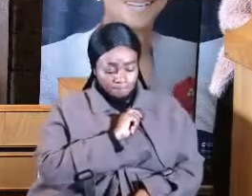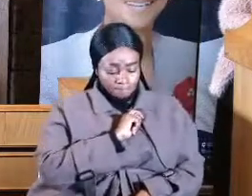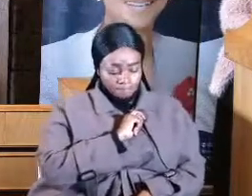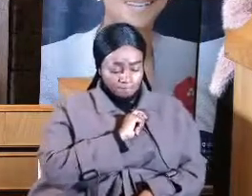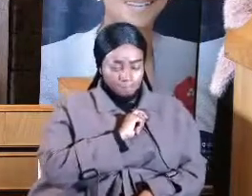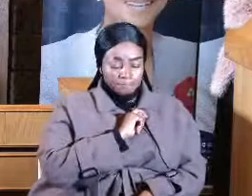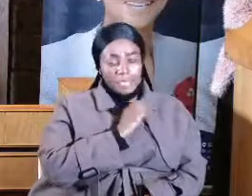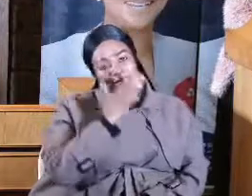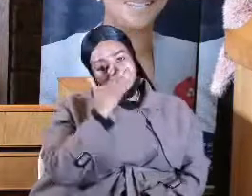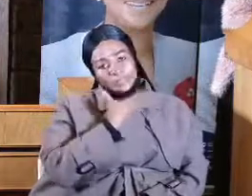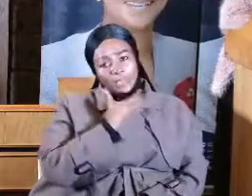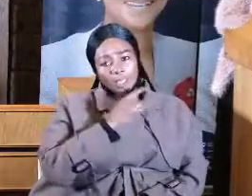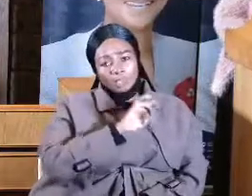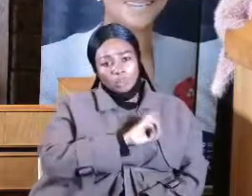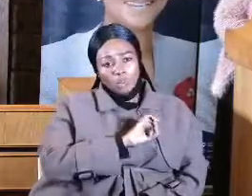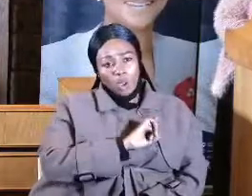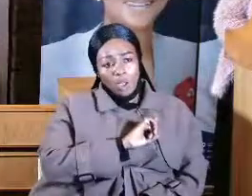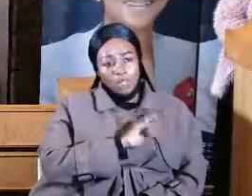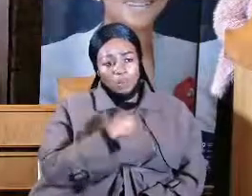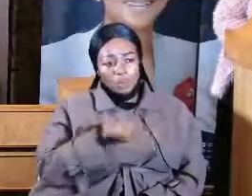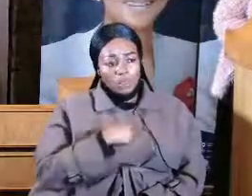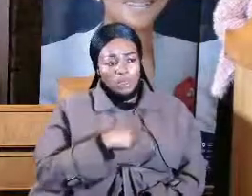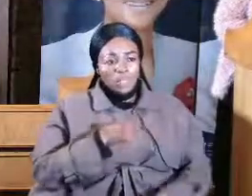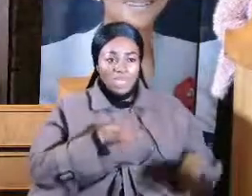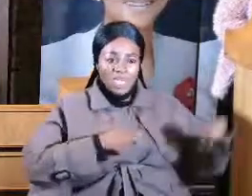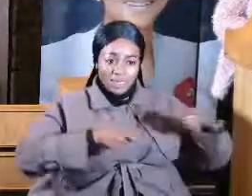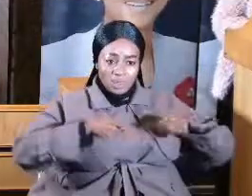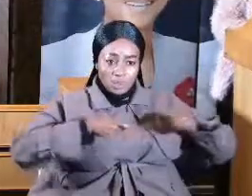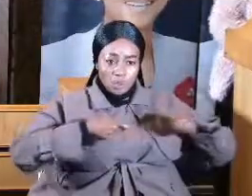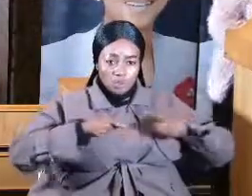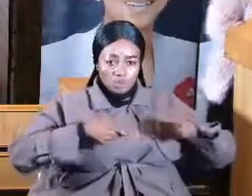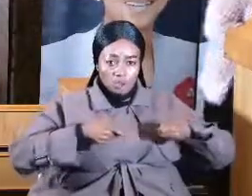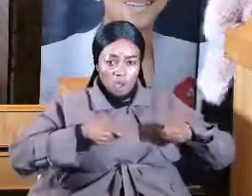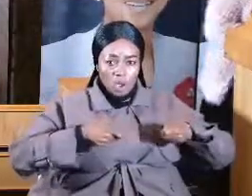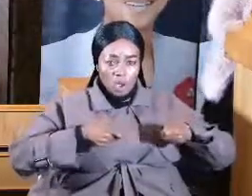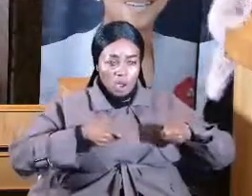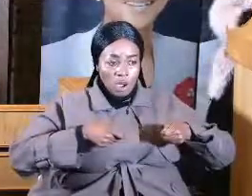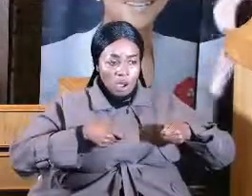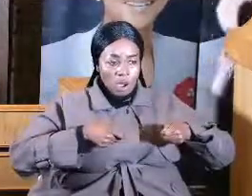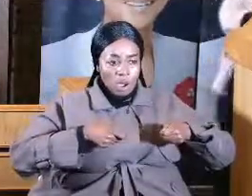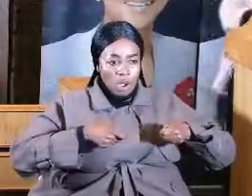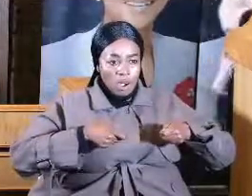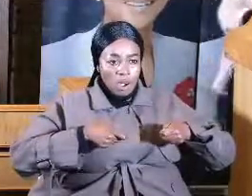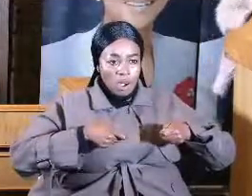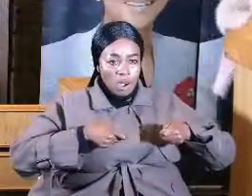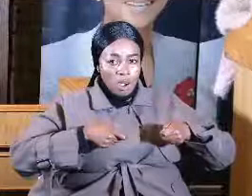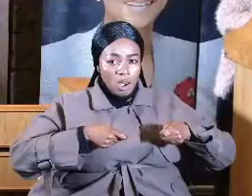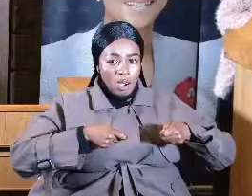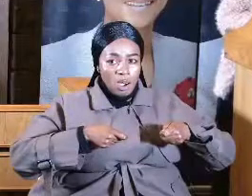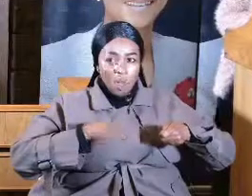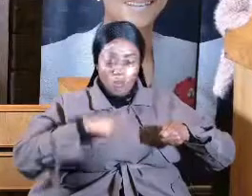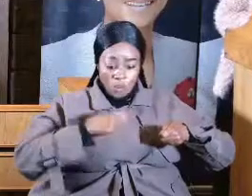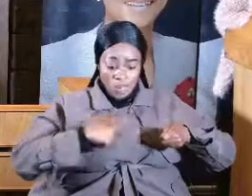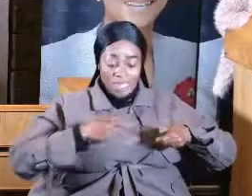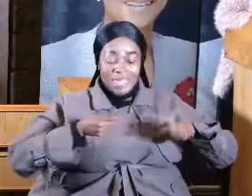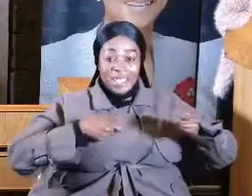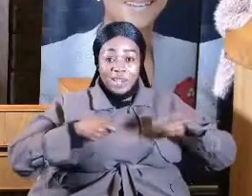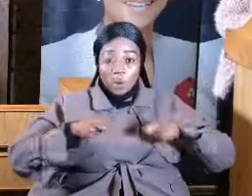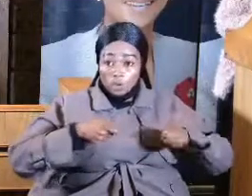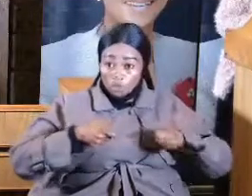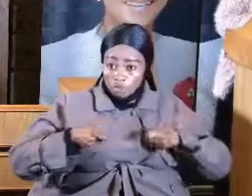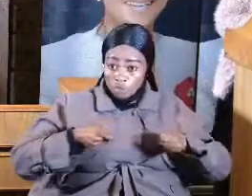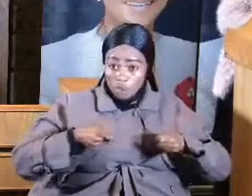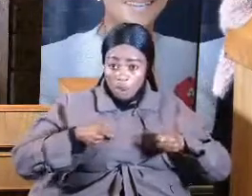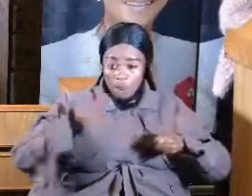sad, because now we are in control. Let me not be political. We are in control